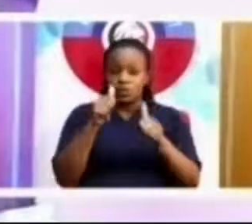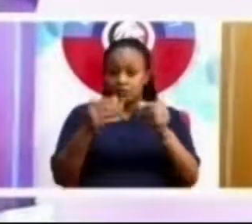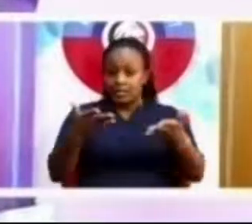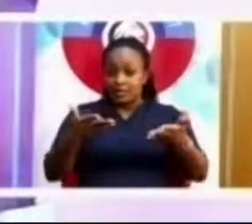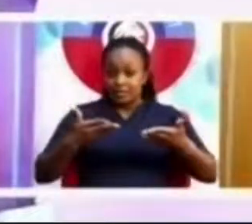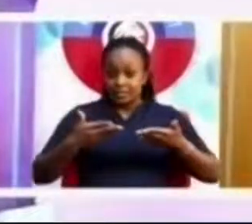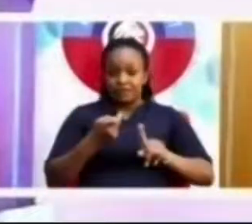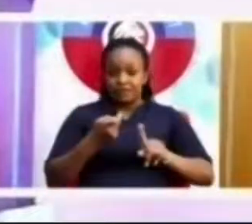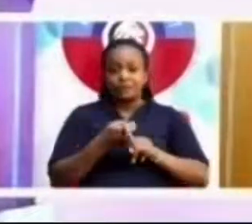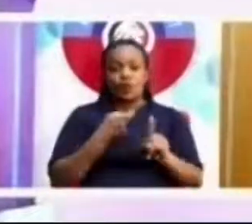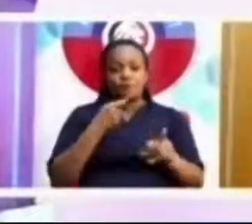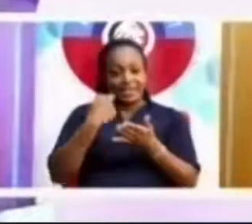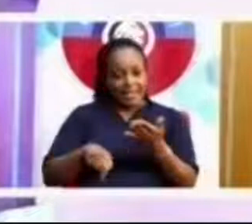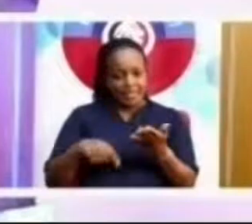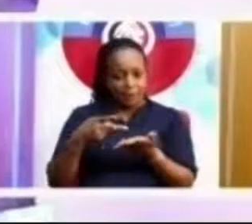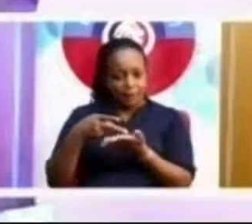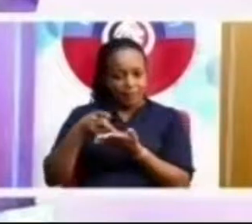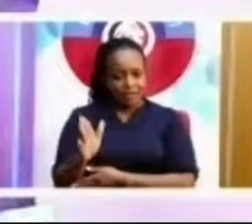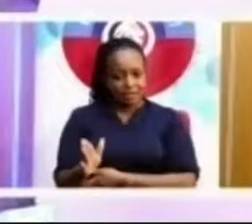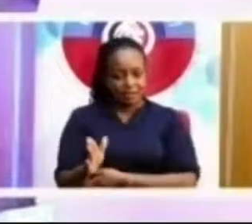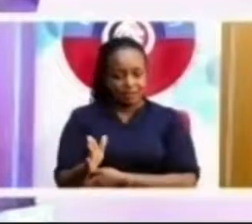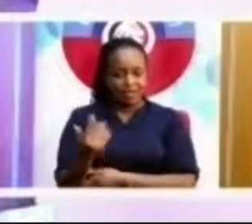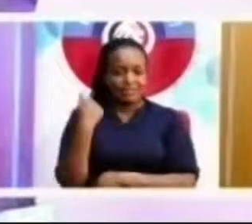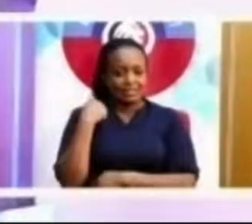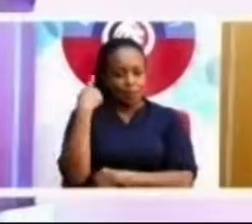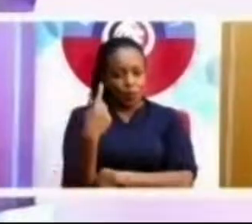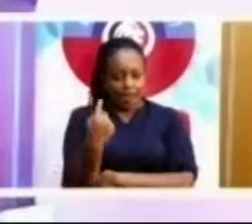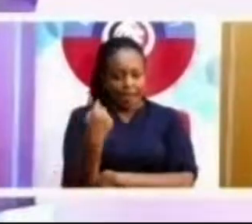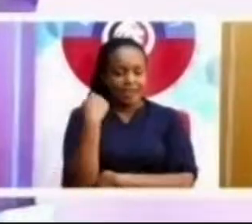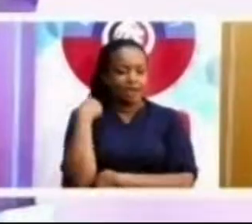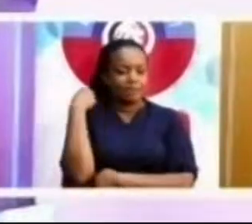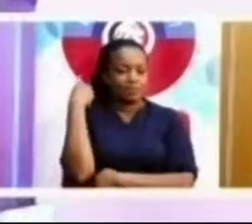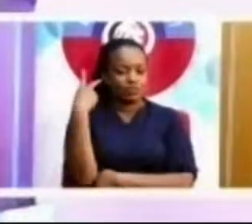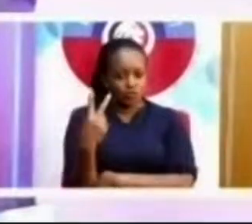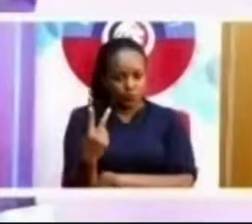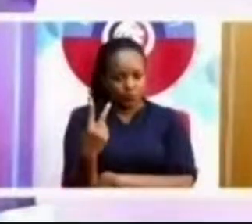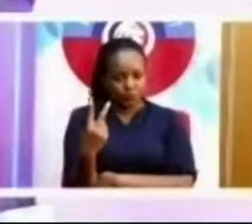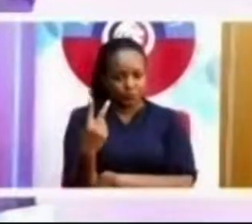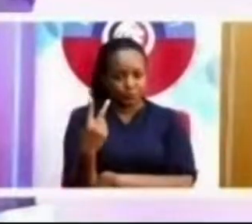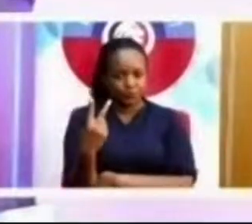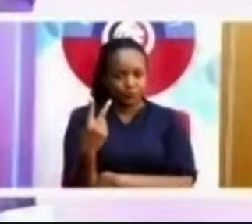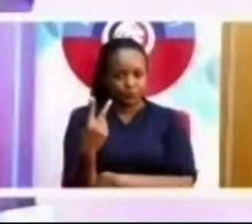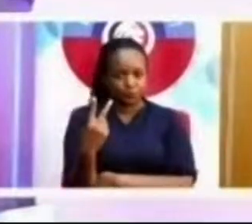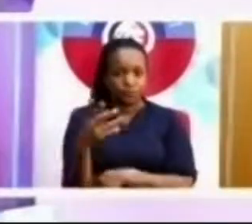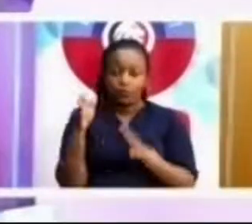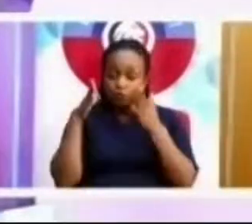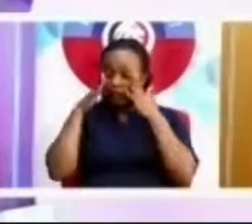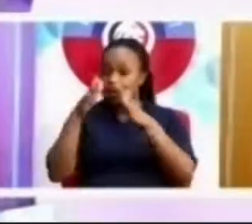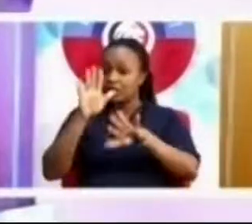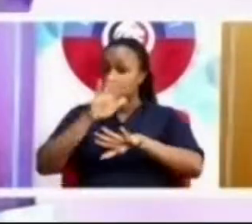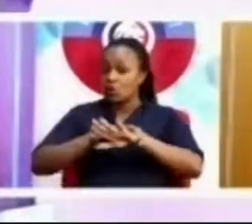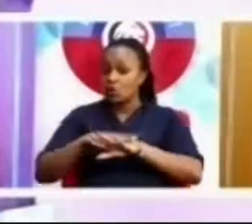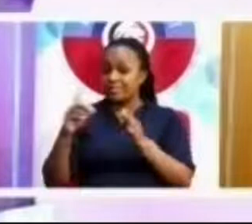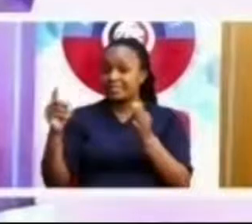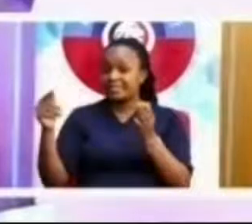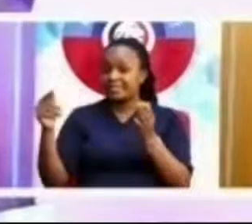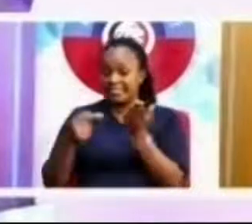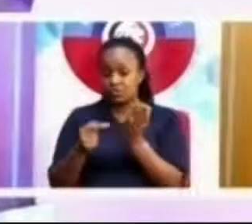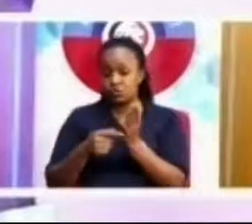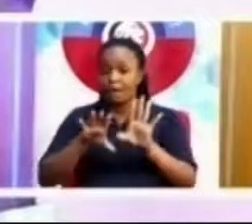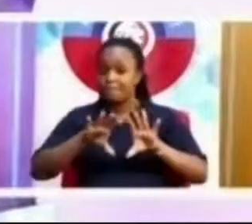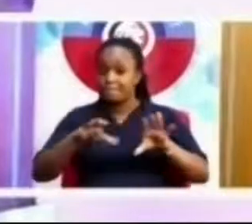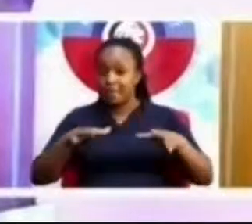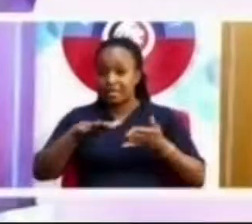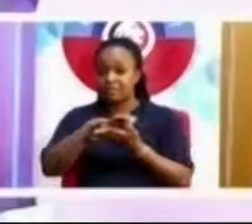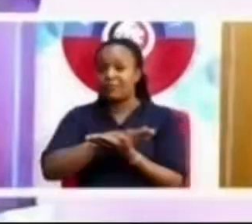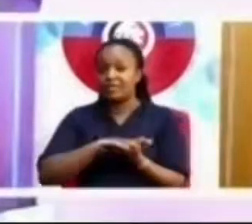from taxpayers. That is number one. Number two, we are focusing on the digital marketplace because that is where the transactions have